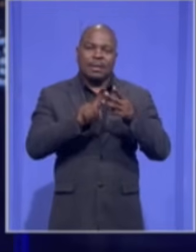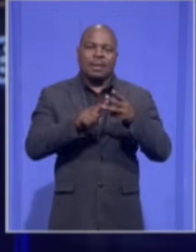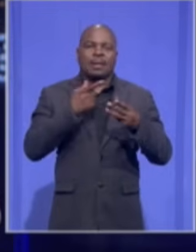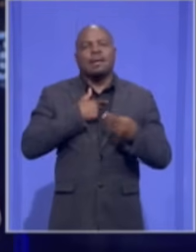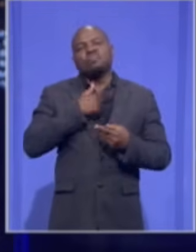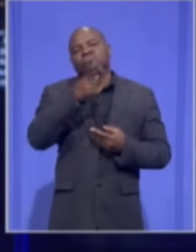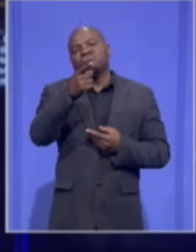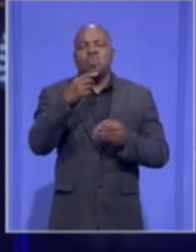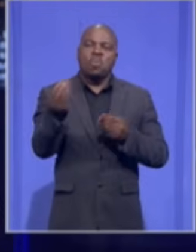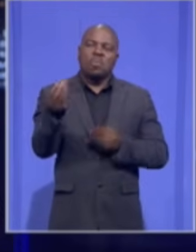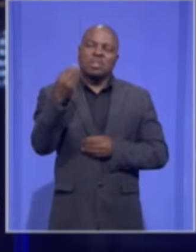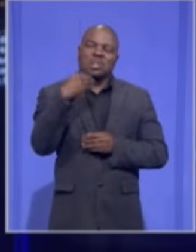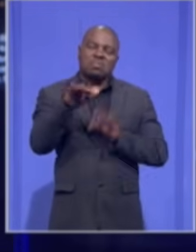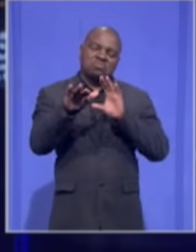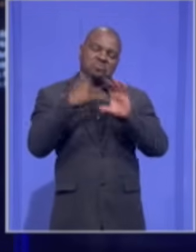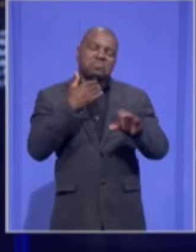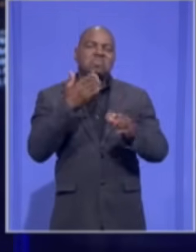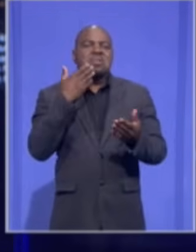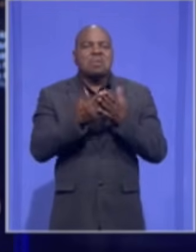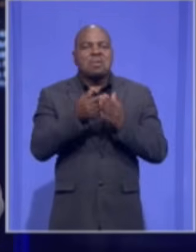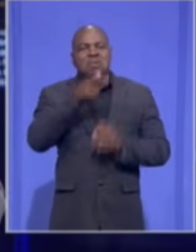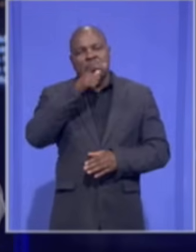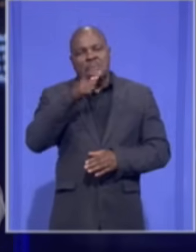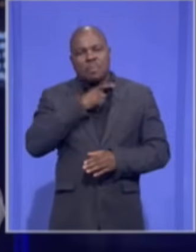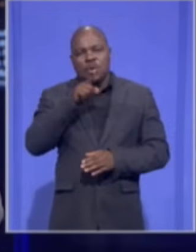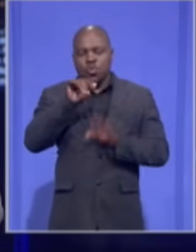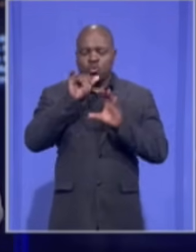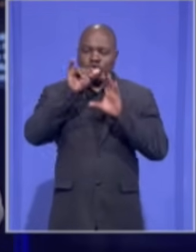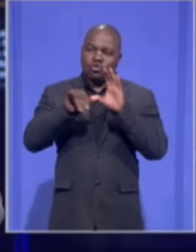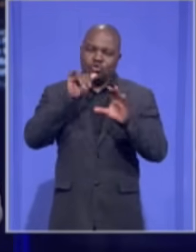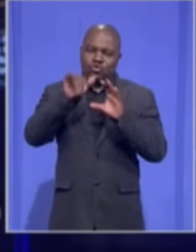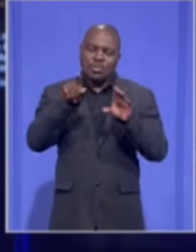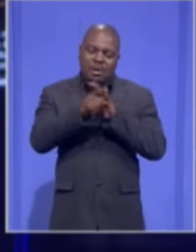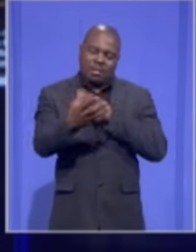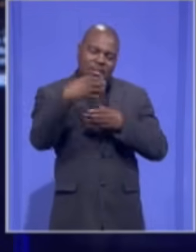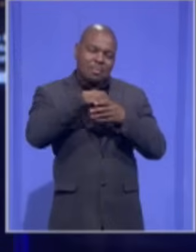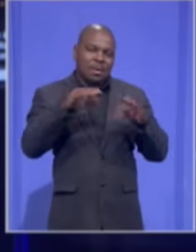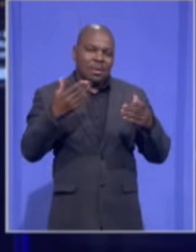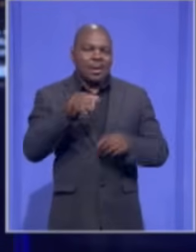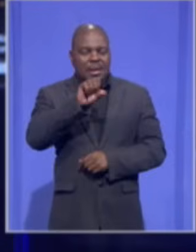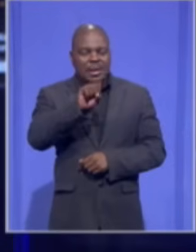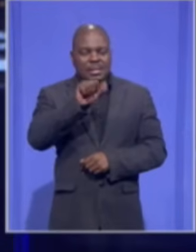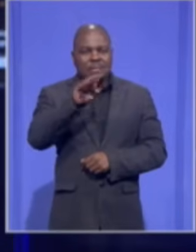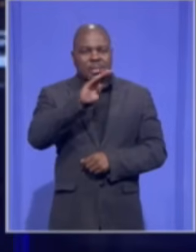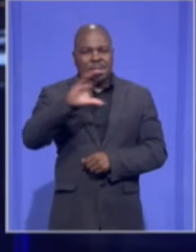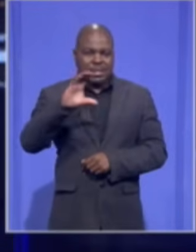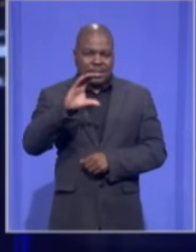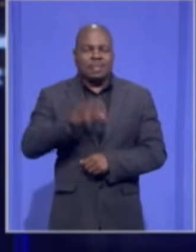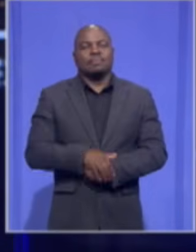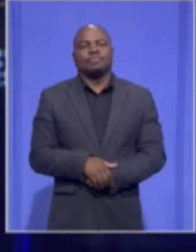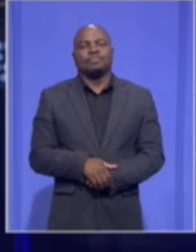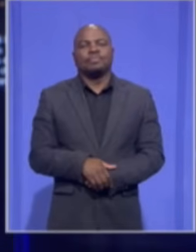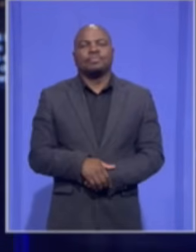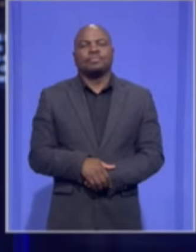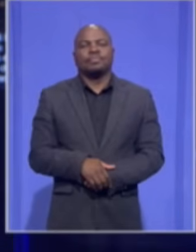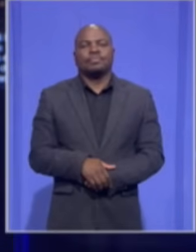phehisa ditabeng tsa rona ka video ya WhatsApp mme o ka subscribe ho YouTube ka SABC ditaba_dikgang.